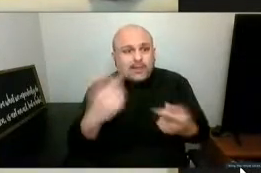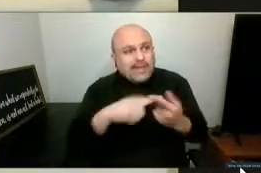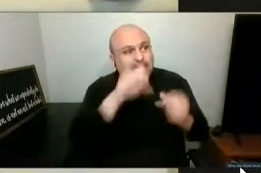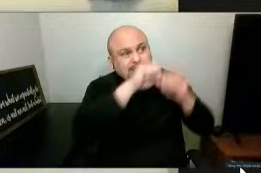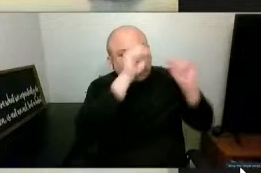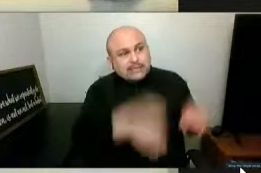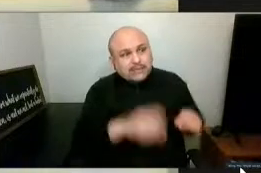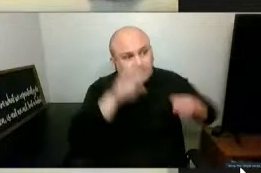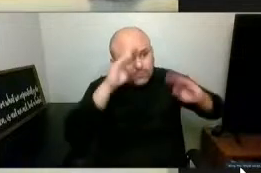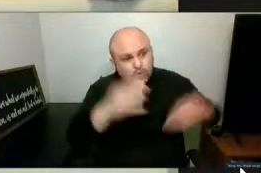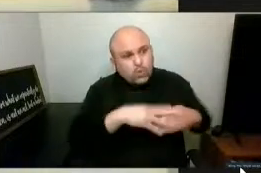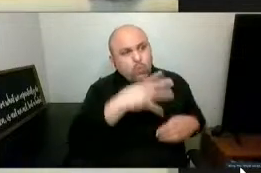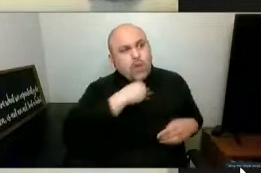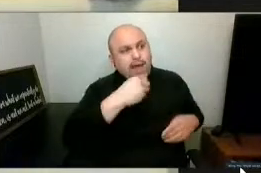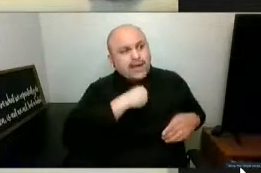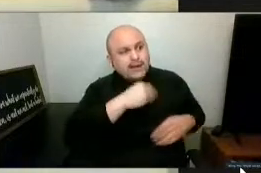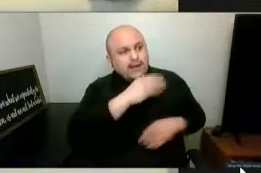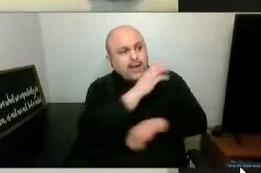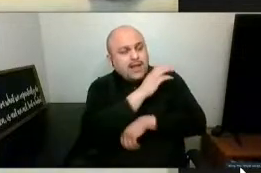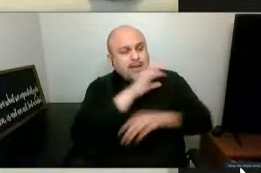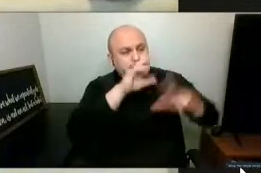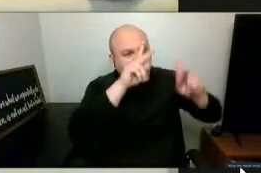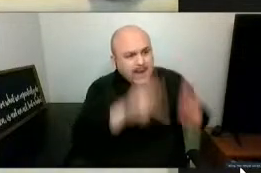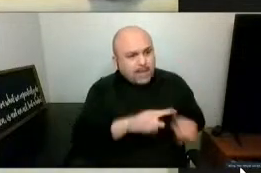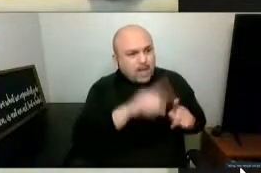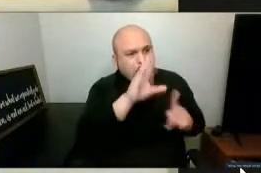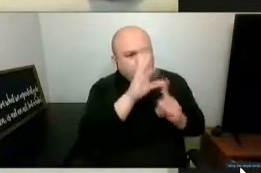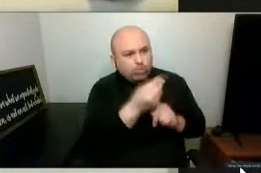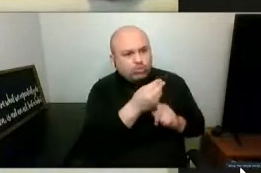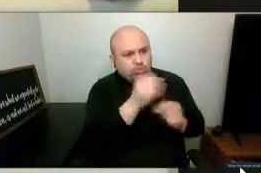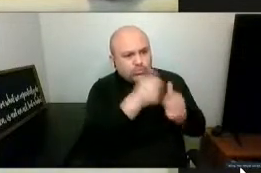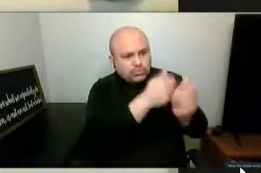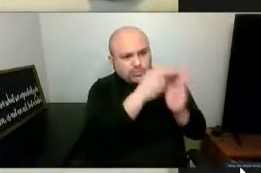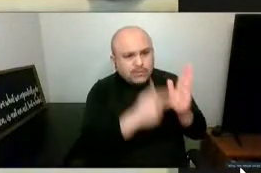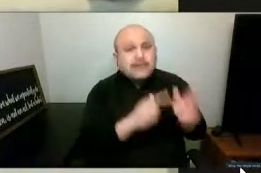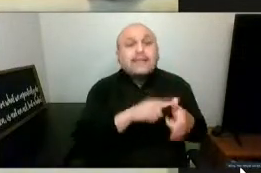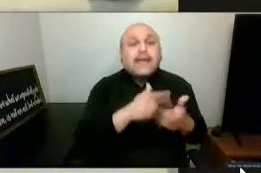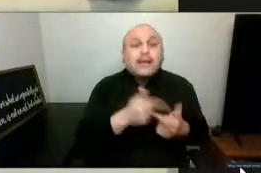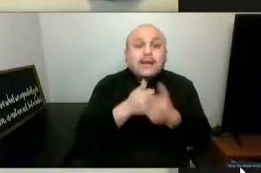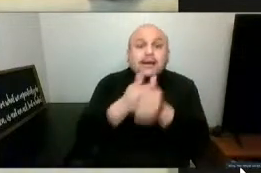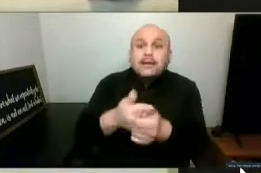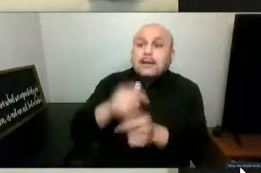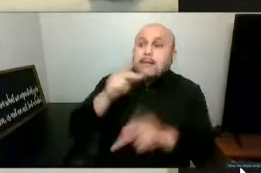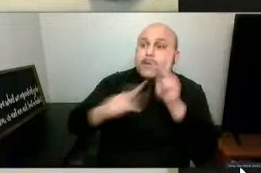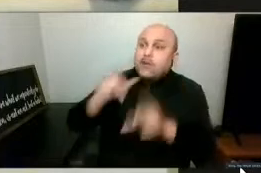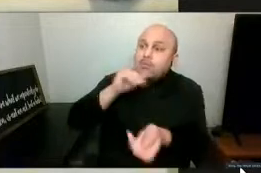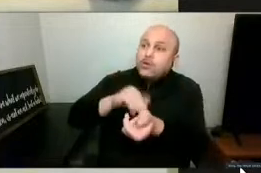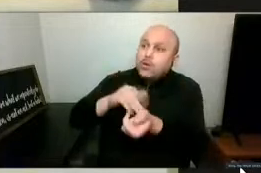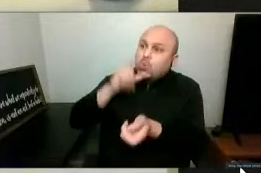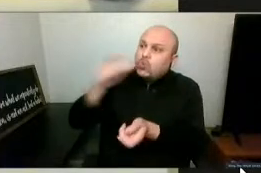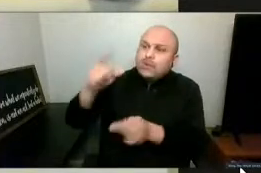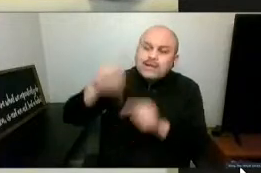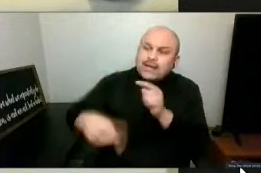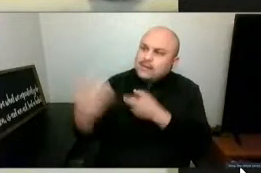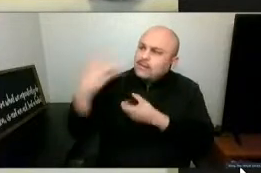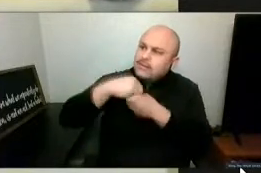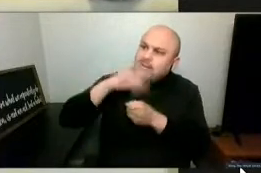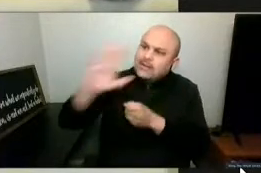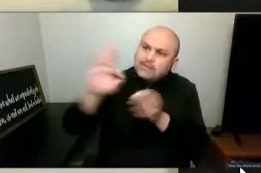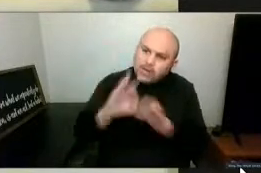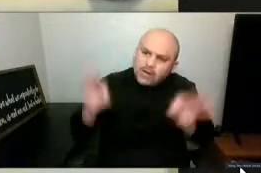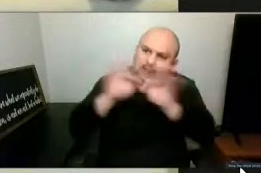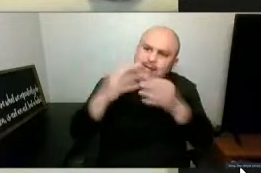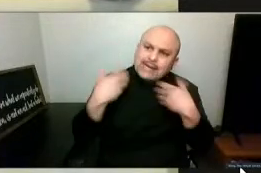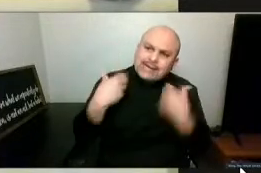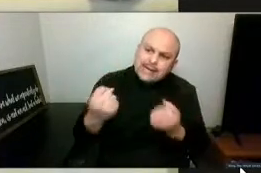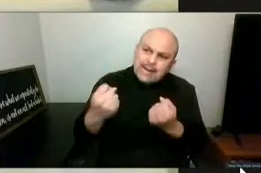and their cultural norms. Another is how practitioners are discouraged from implementing culturally relevant healing practices unless they